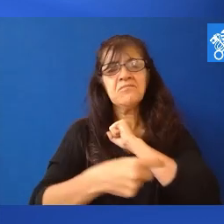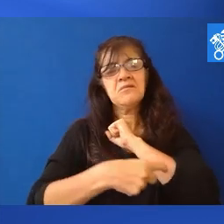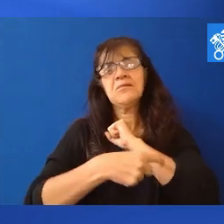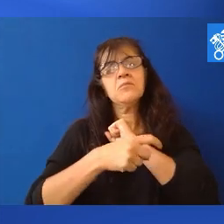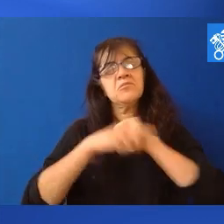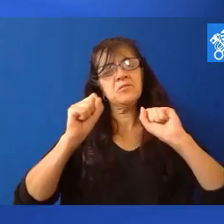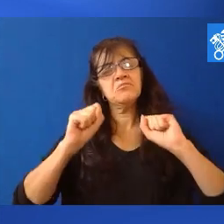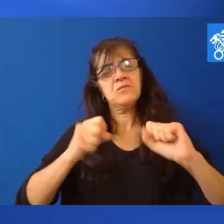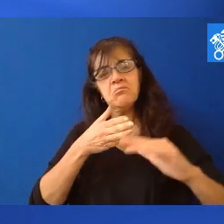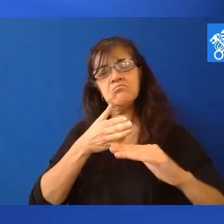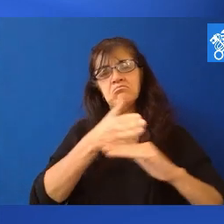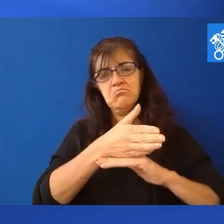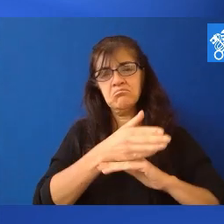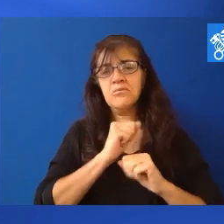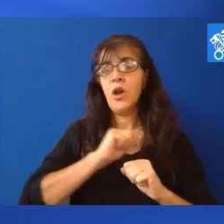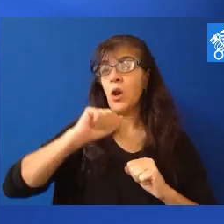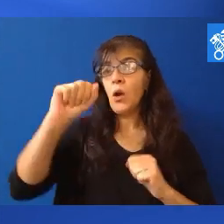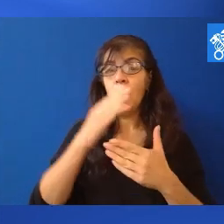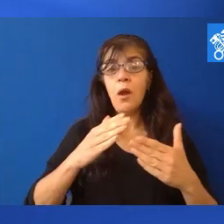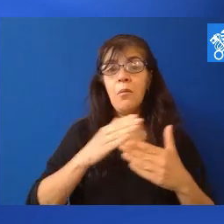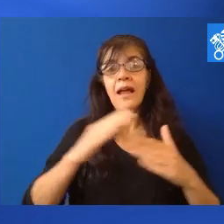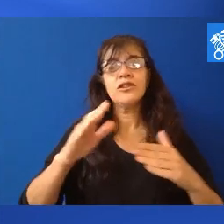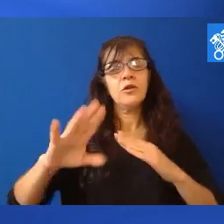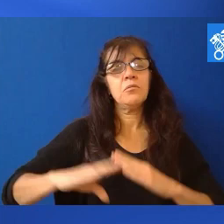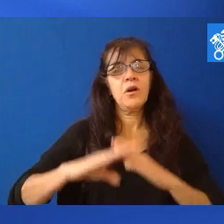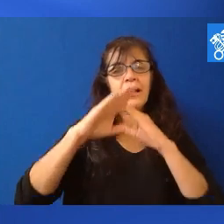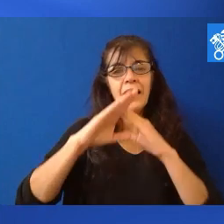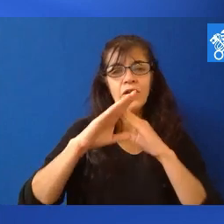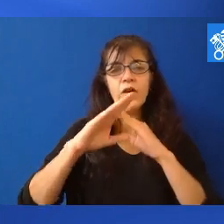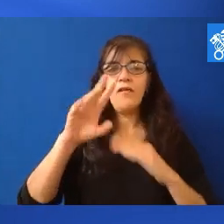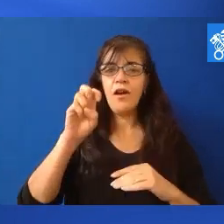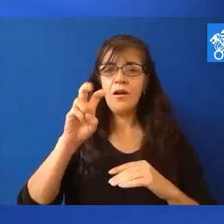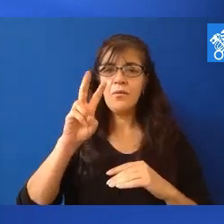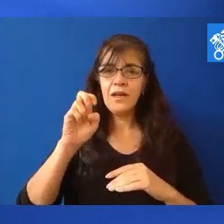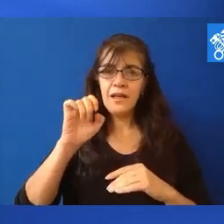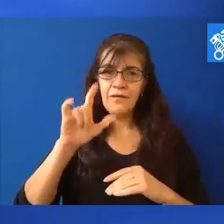you all and protect you always from all evil.